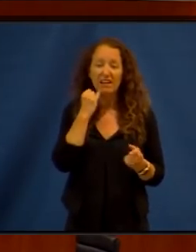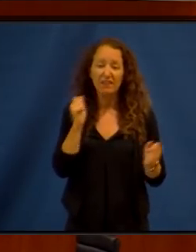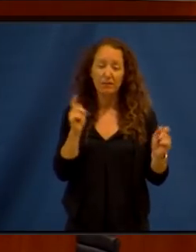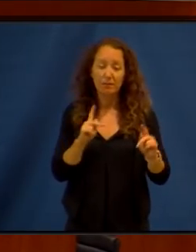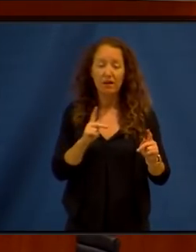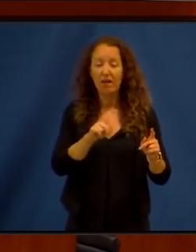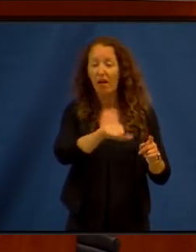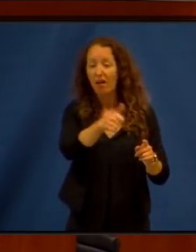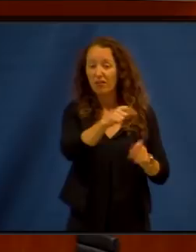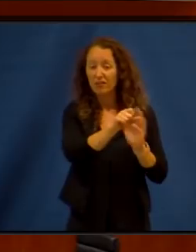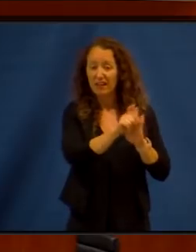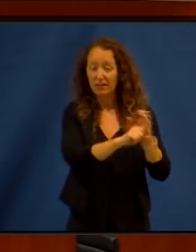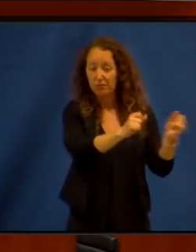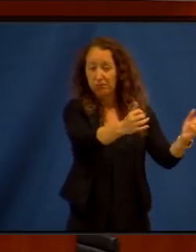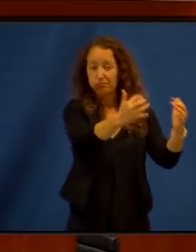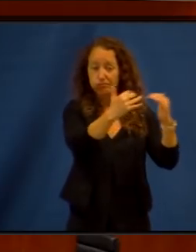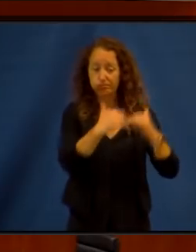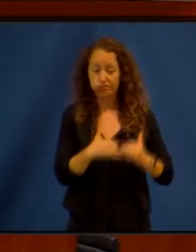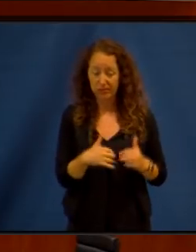visitors that are coming into